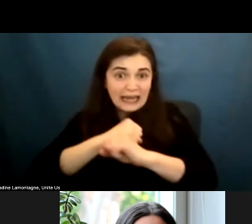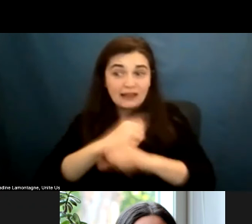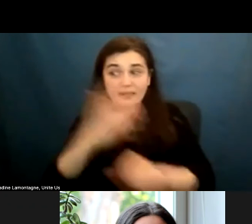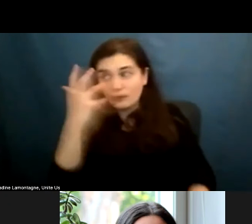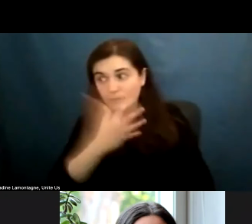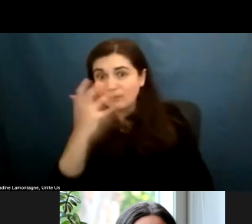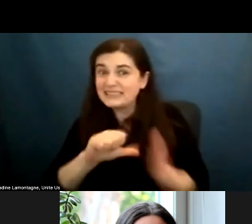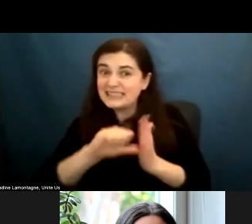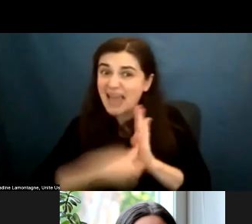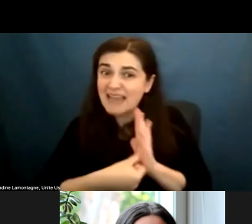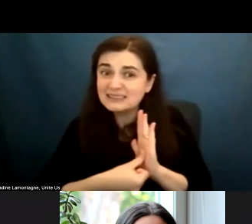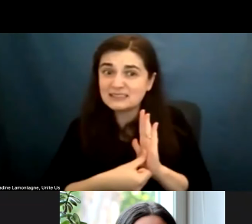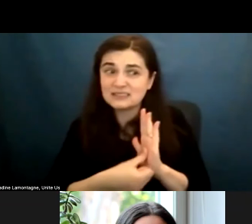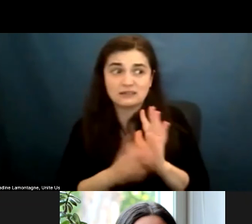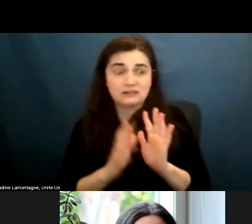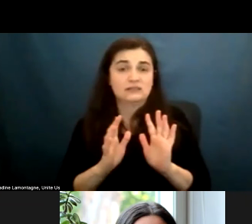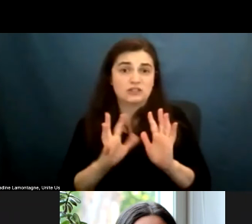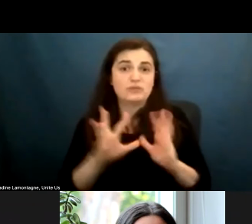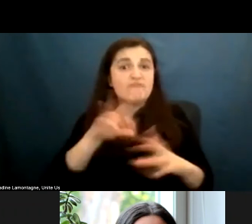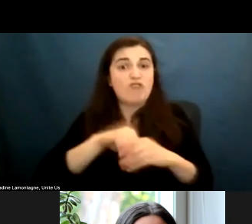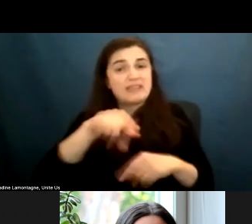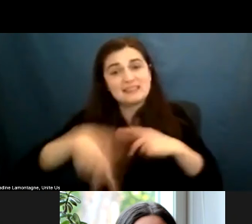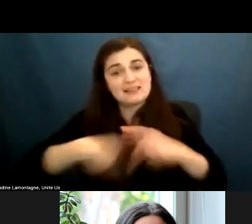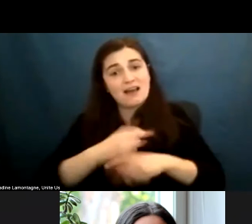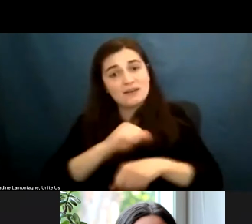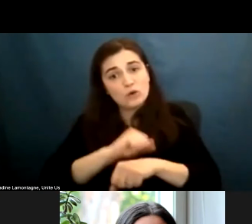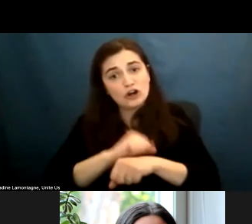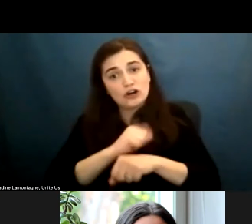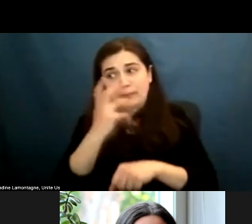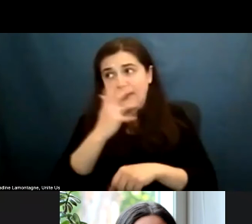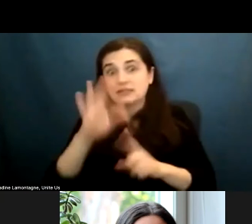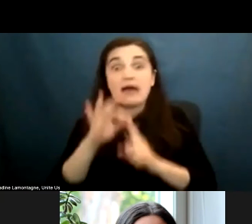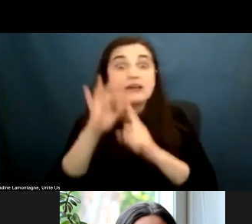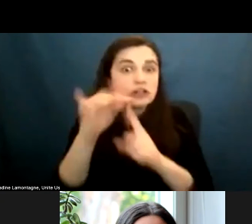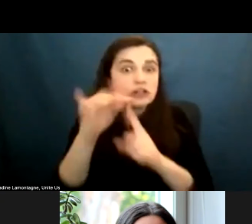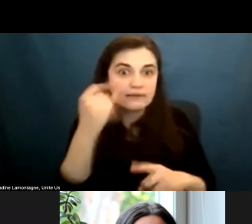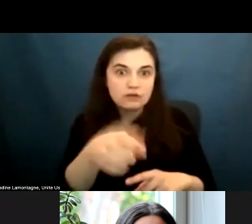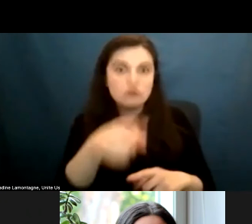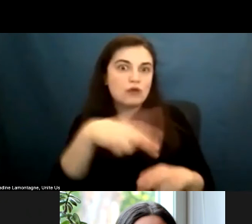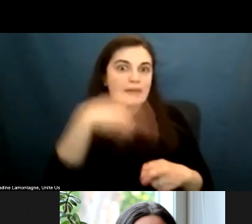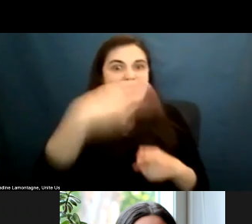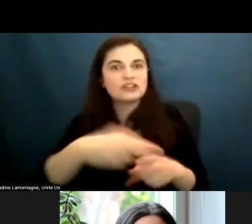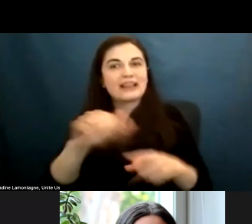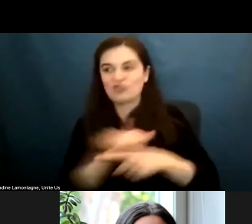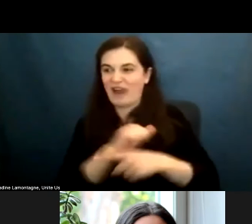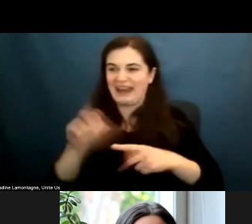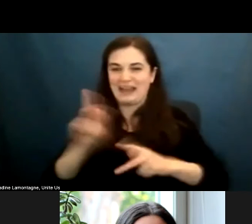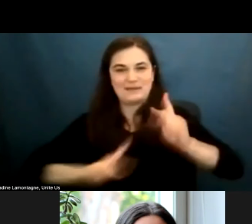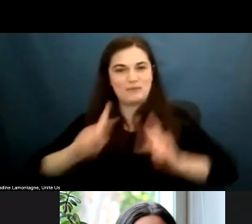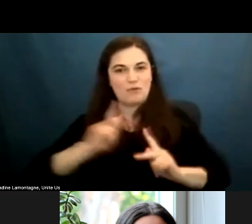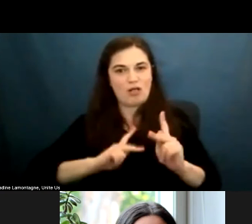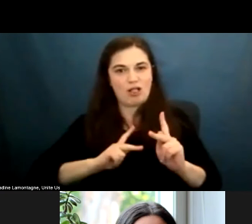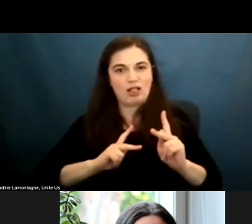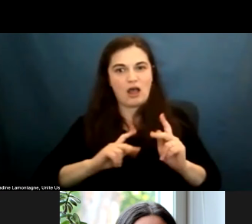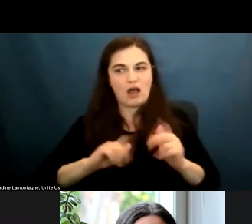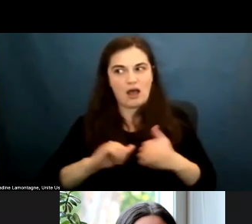intensity to engaging in this work, and especially like you had talked in the beginning about training people about how to